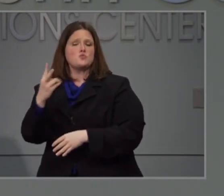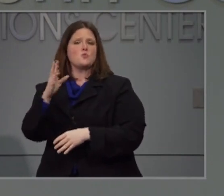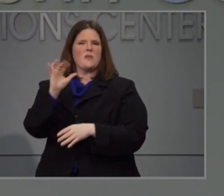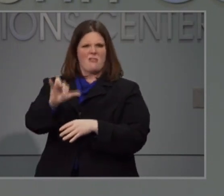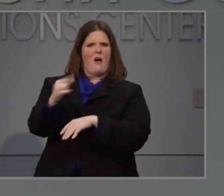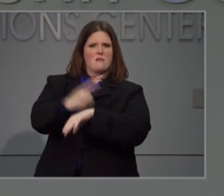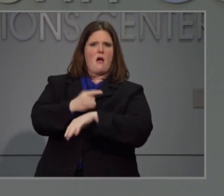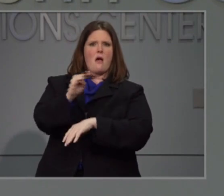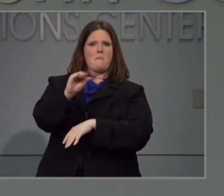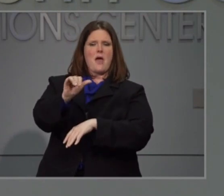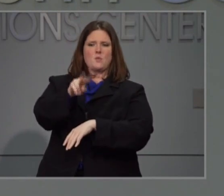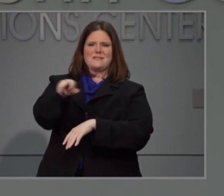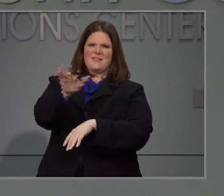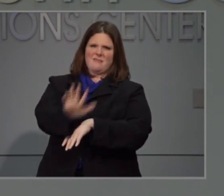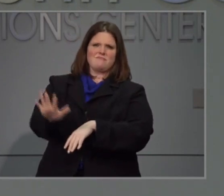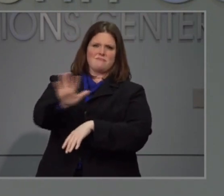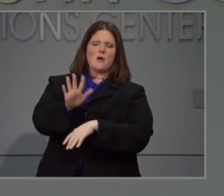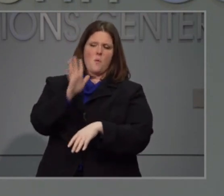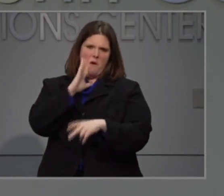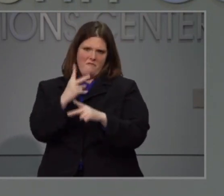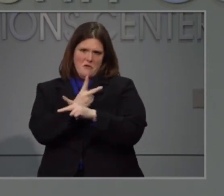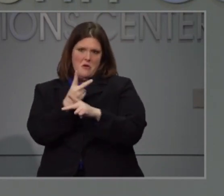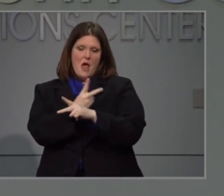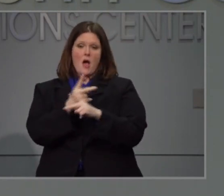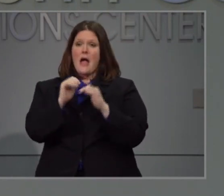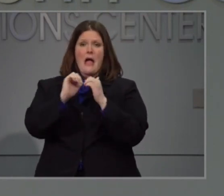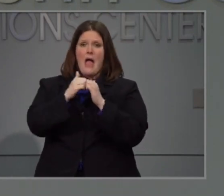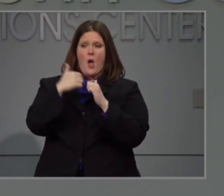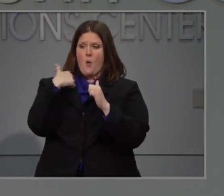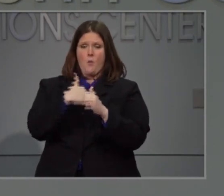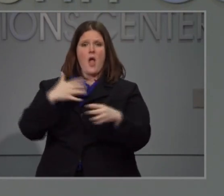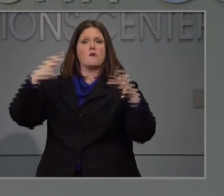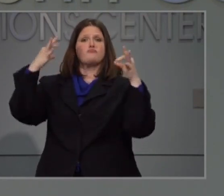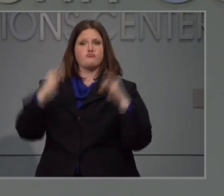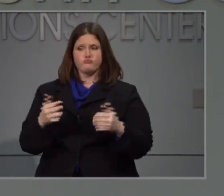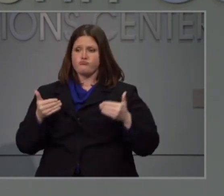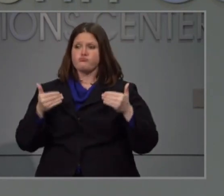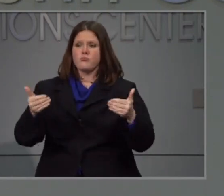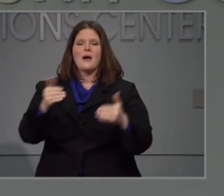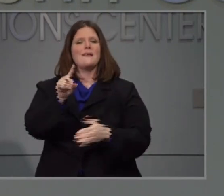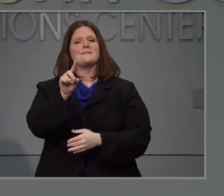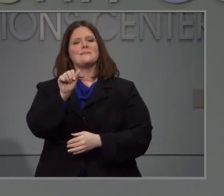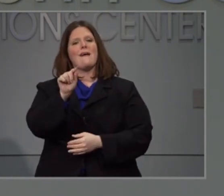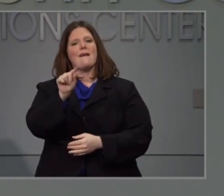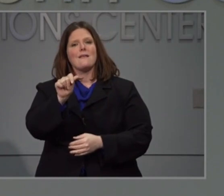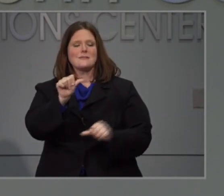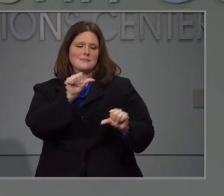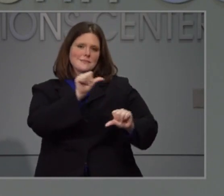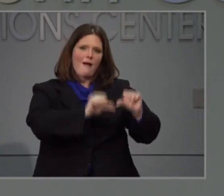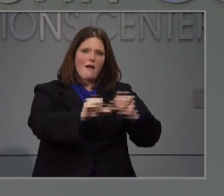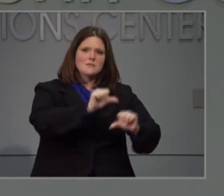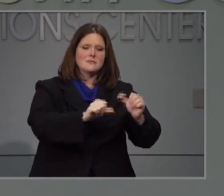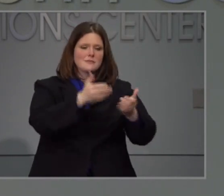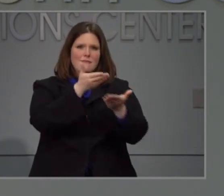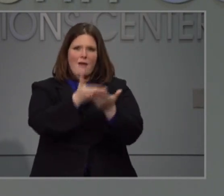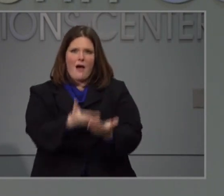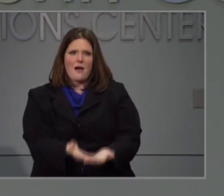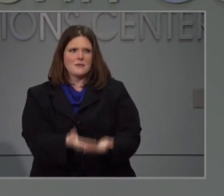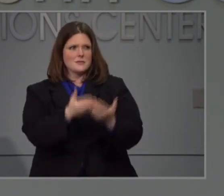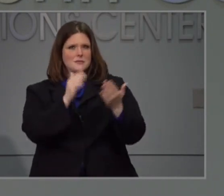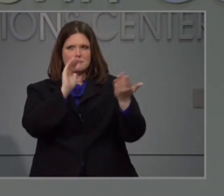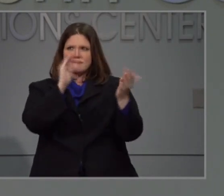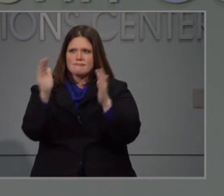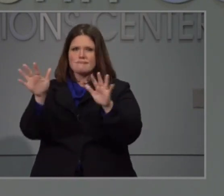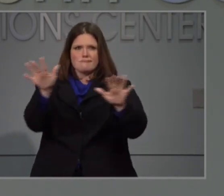driven to make these decisions by the science and the facts. And I think people expect that, and it will give